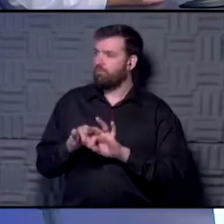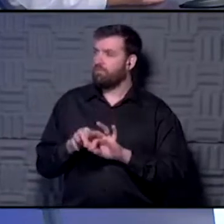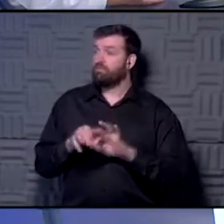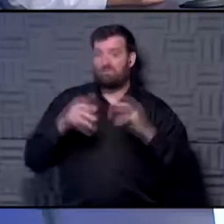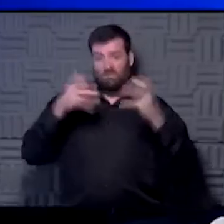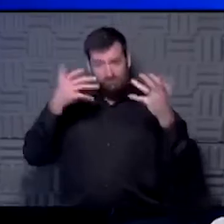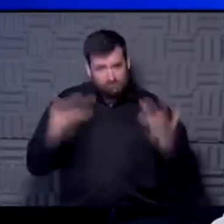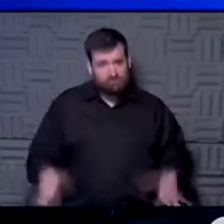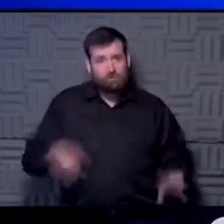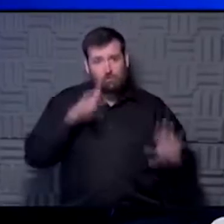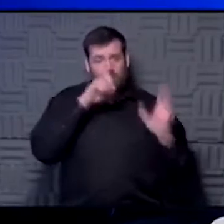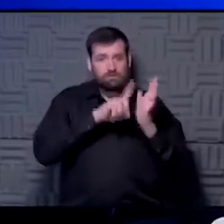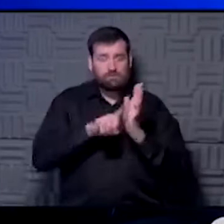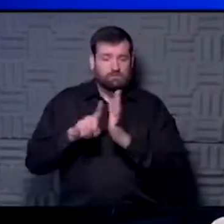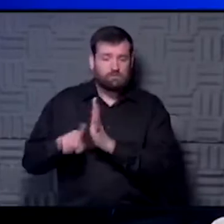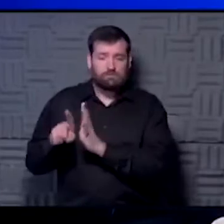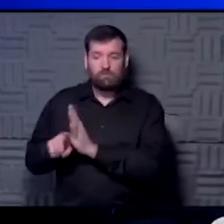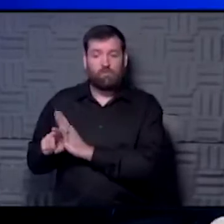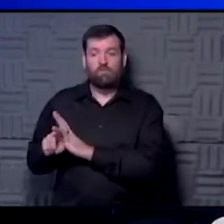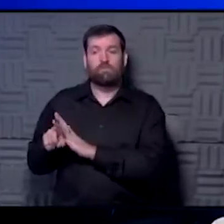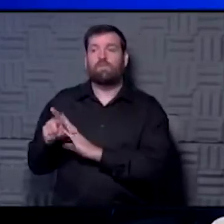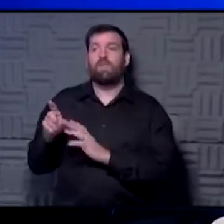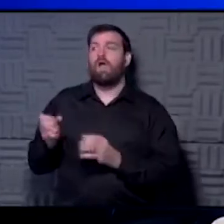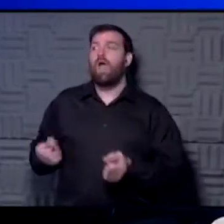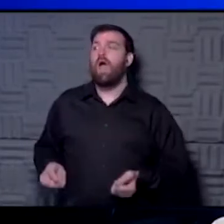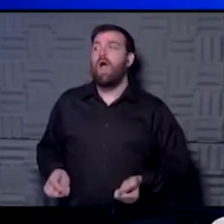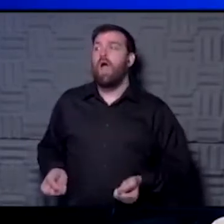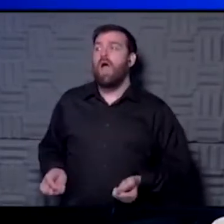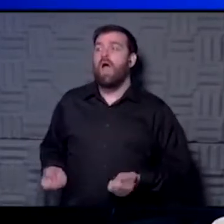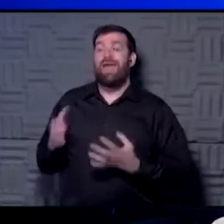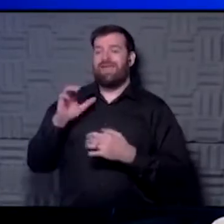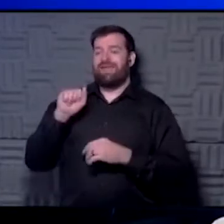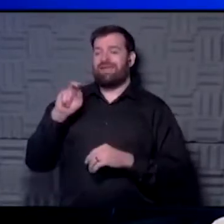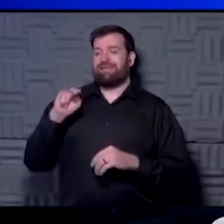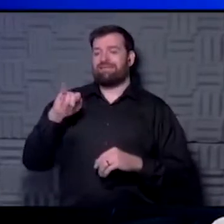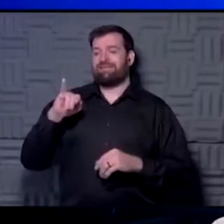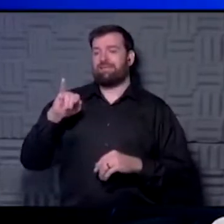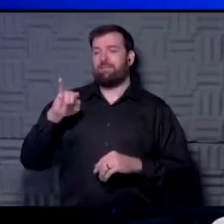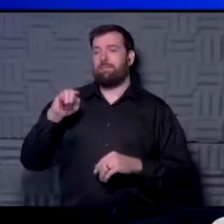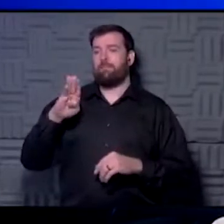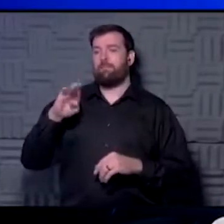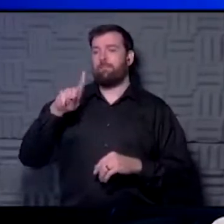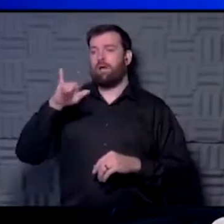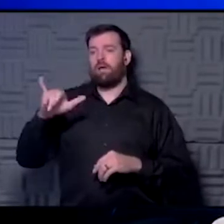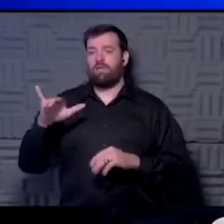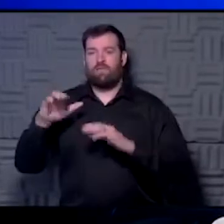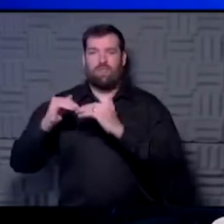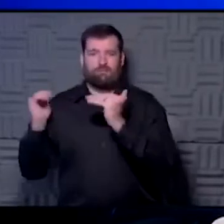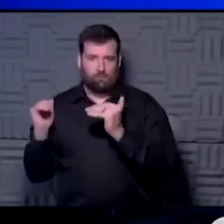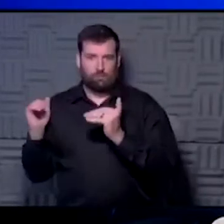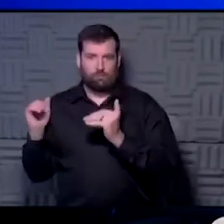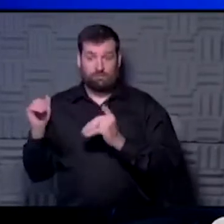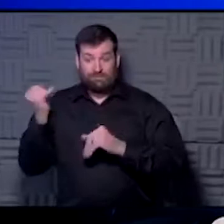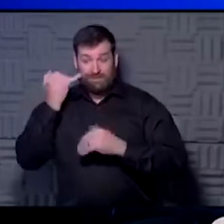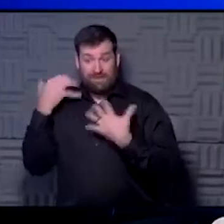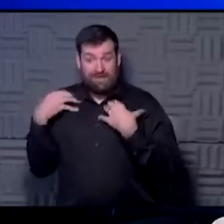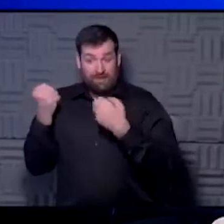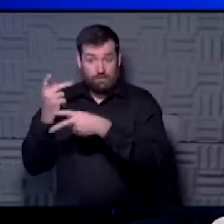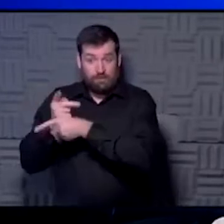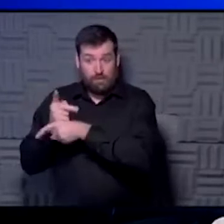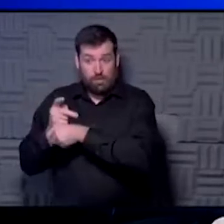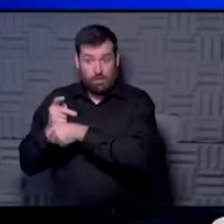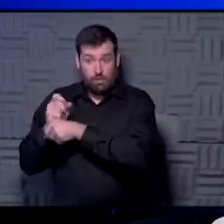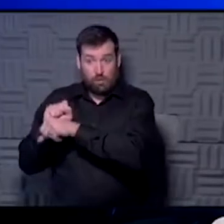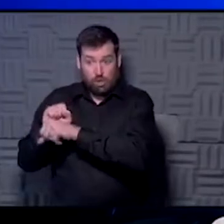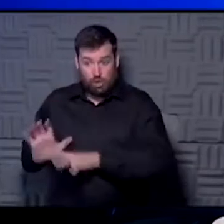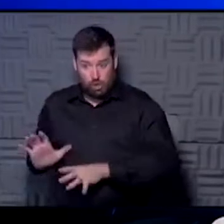been looked at, and the seropositivity, meaning your antibody level, if you're a healthcare worker, being exposed to